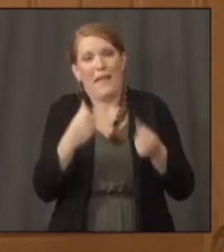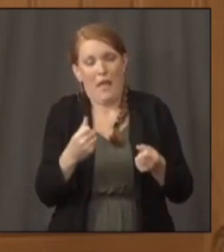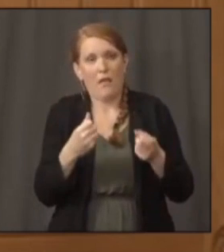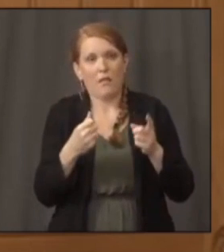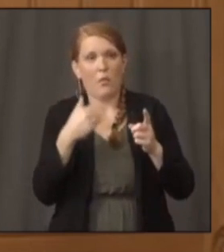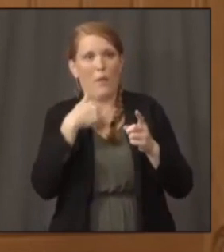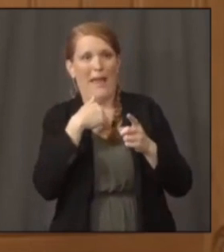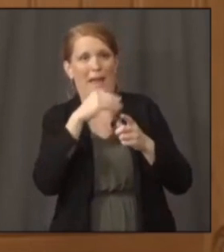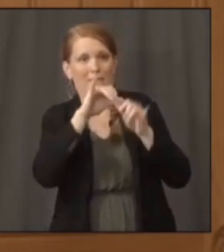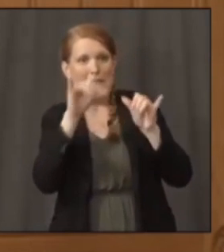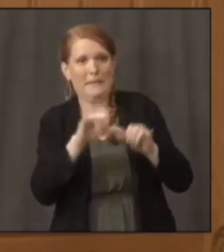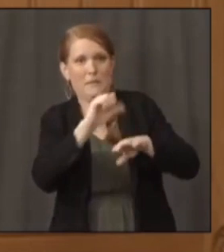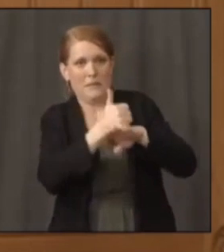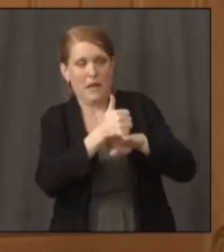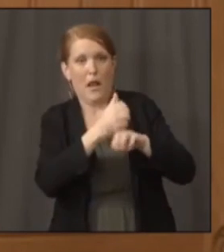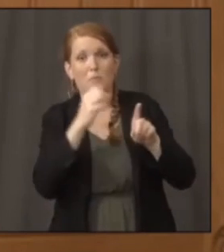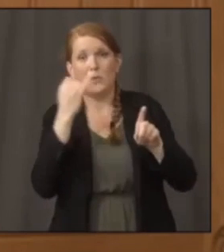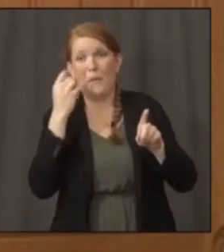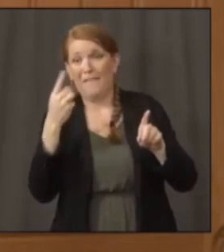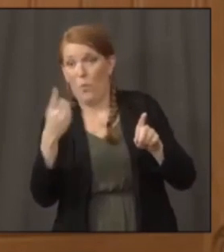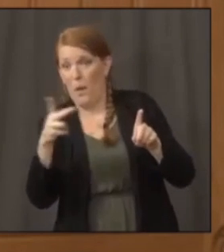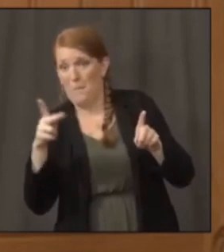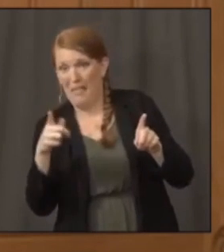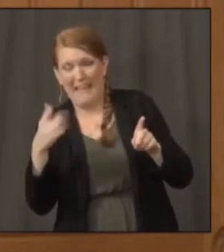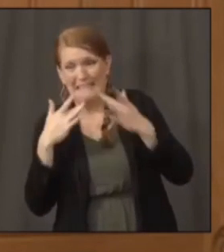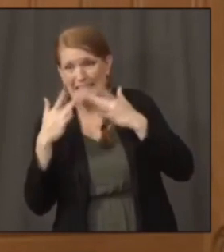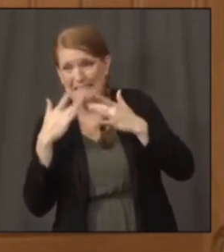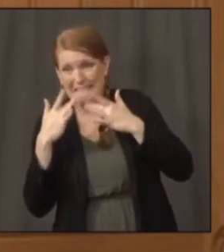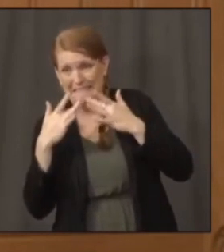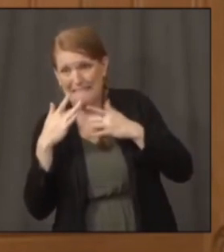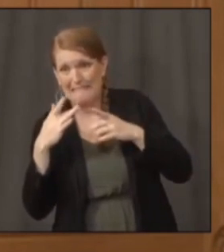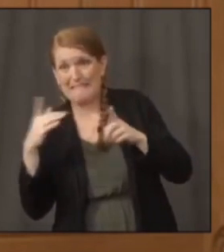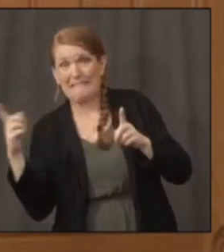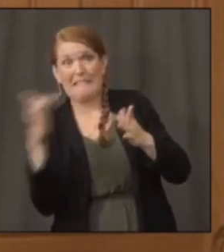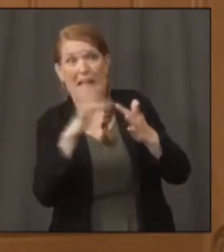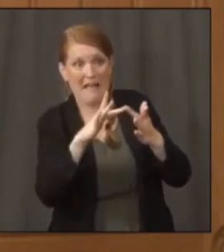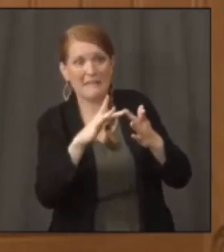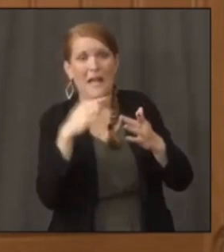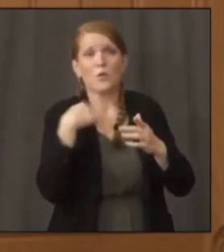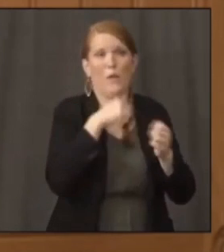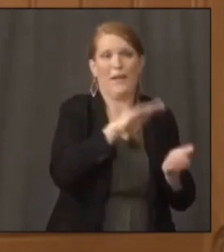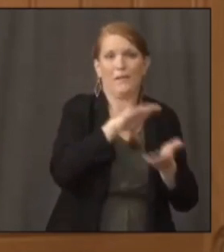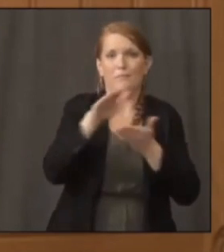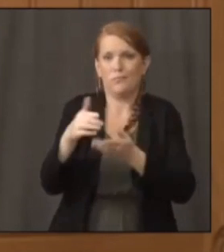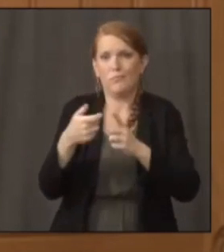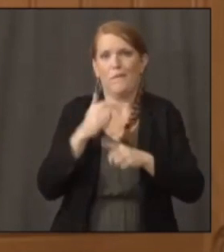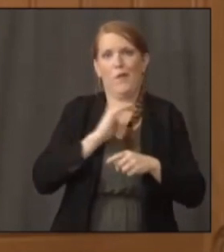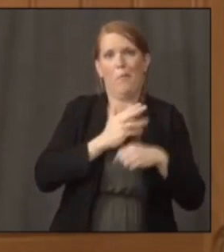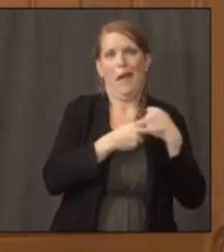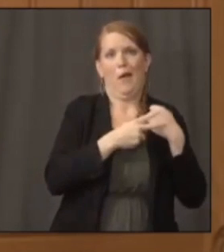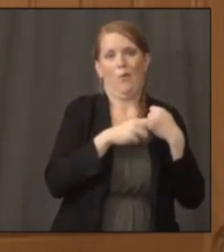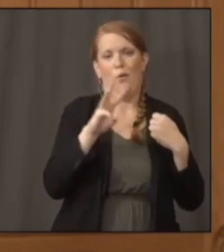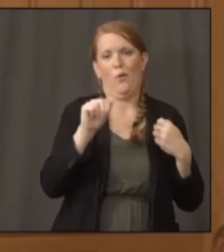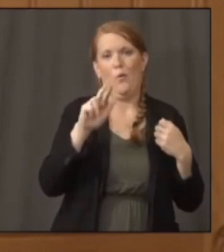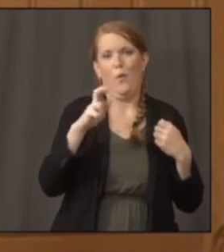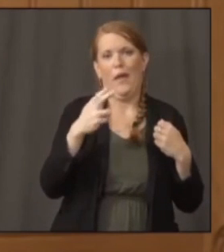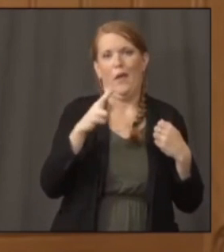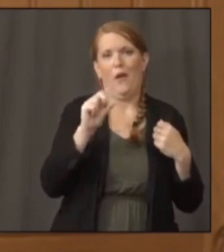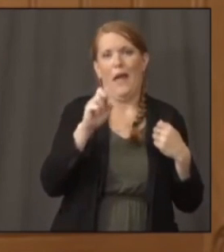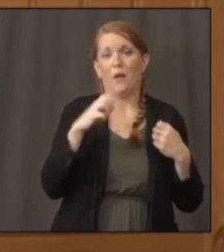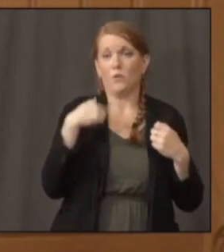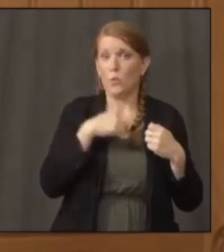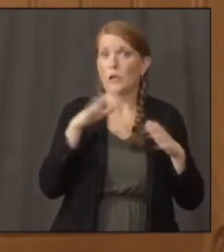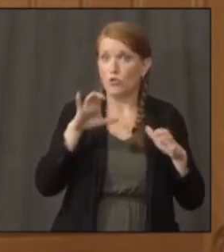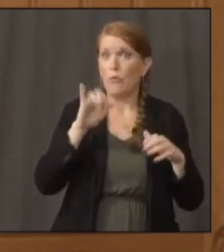we can get deliveries out to them from our warehouse. We do that from time to time, but that's become very rare. And so it got to the point where these